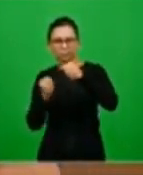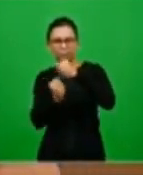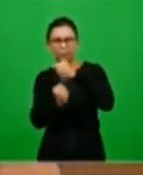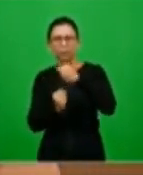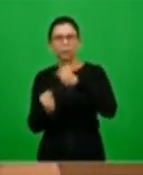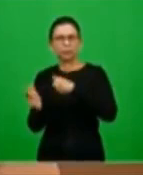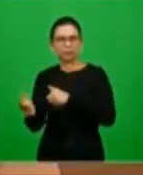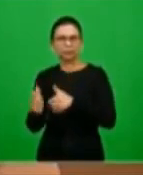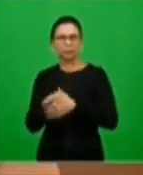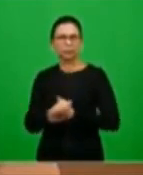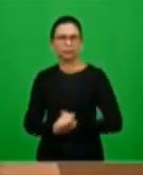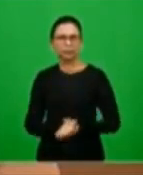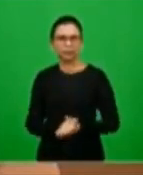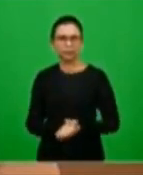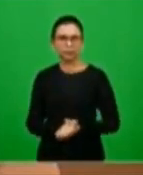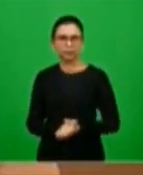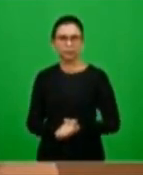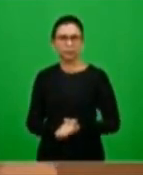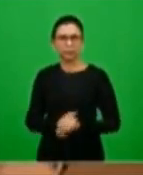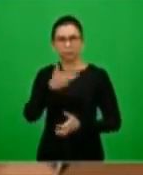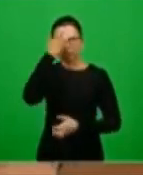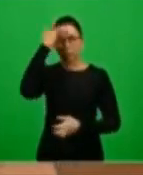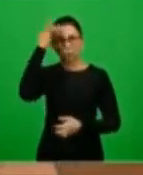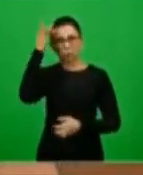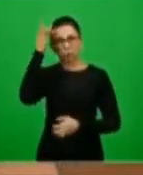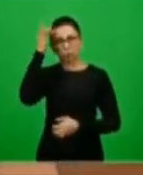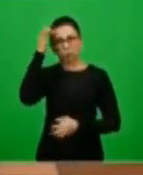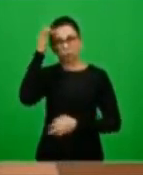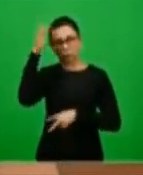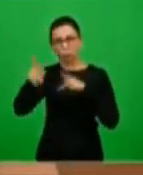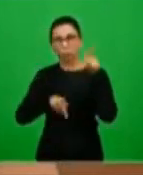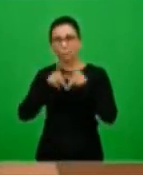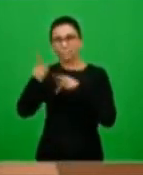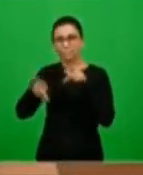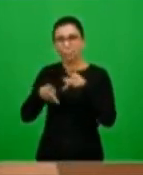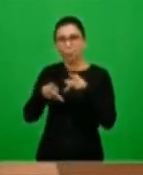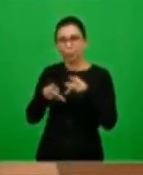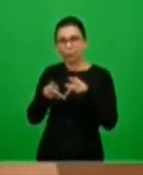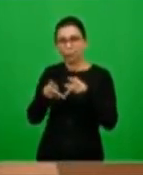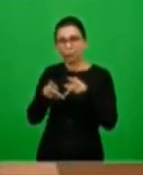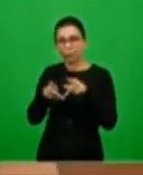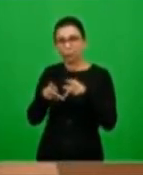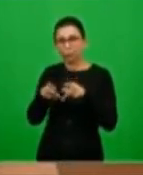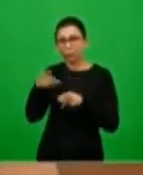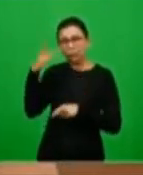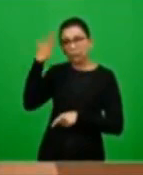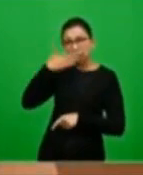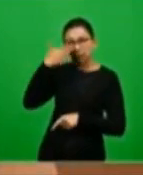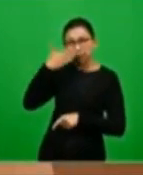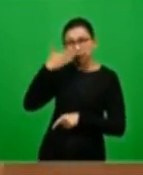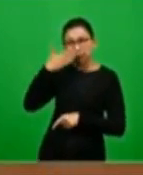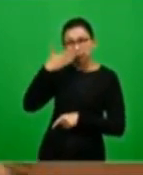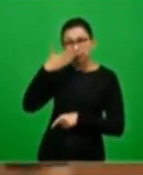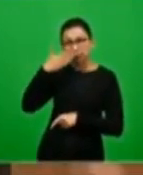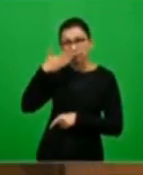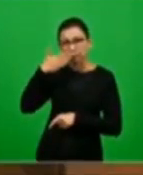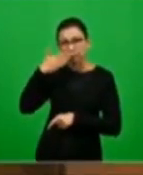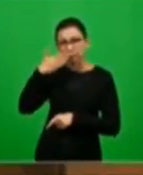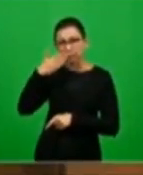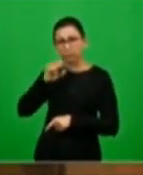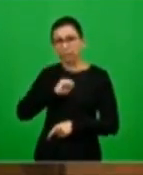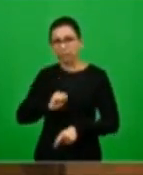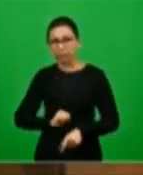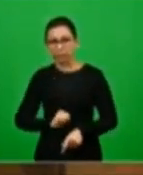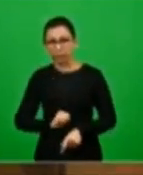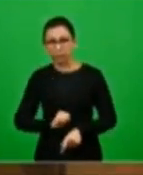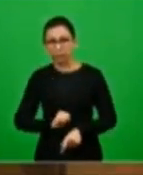in the tabernacle. They would not see the priest, but they knew that he was alive because of the sound of the bells.